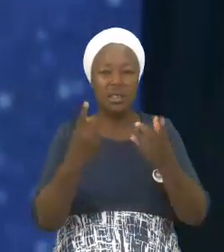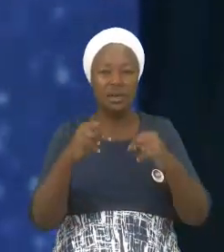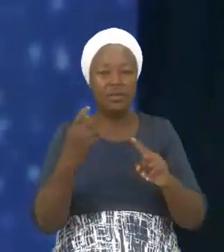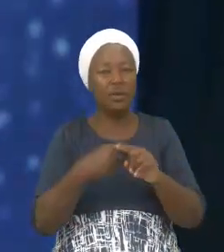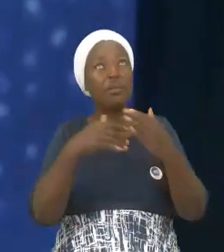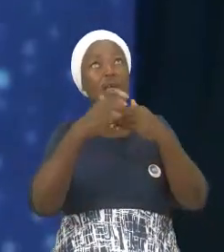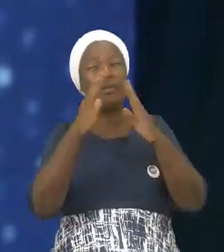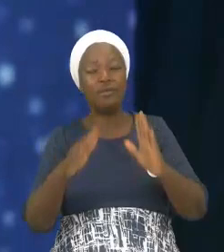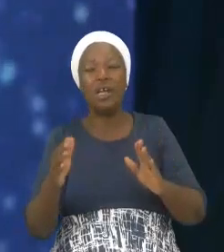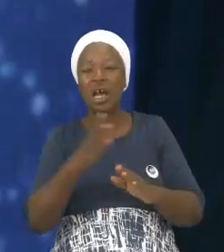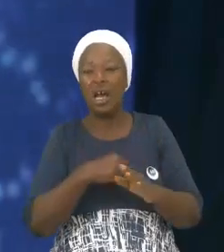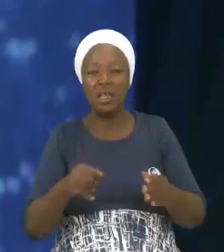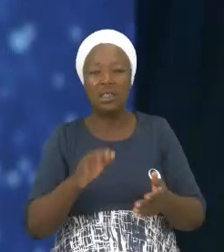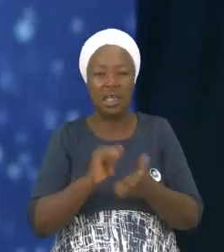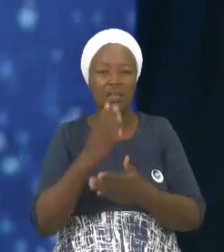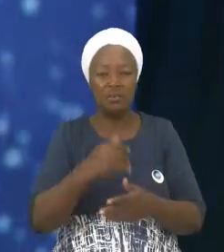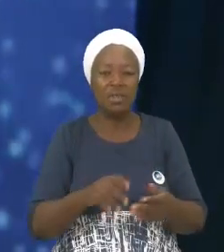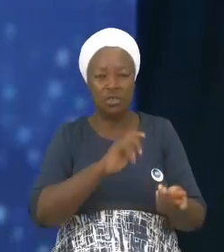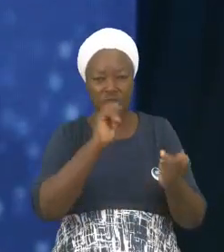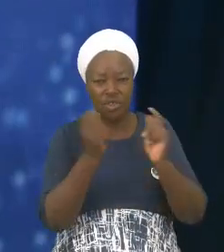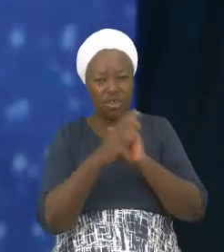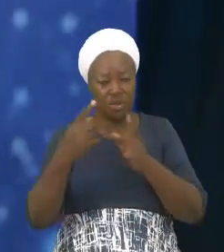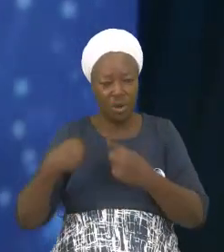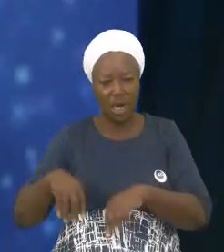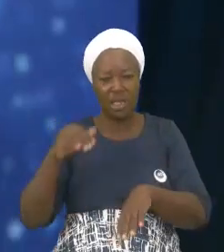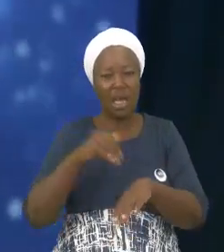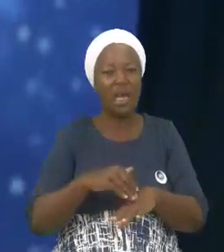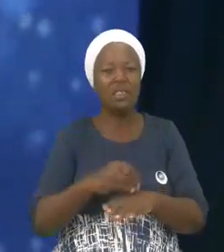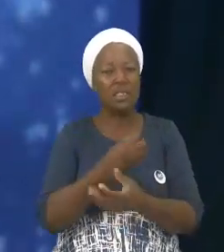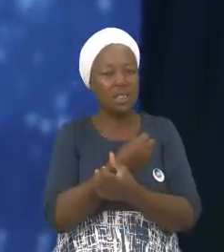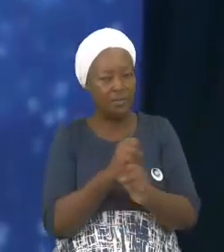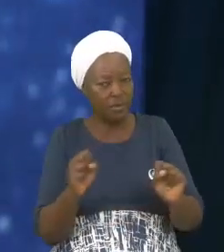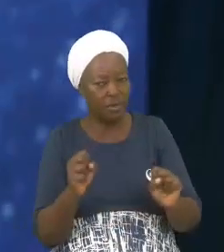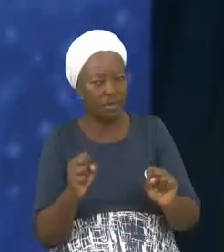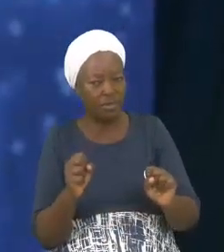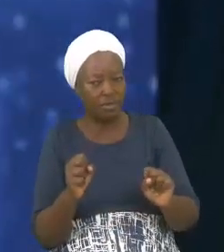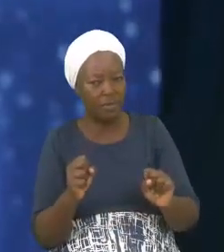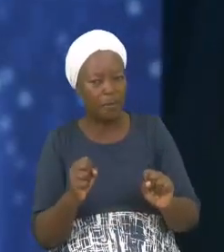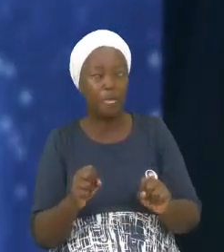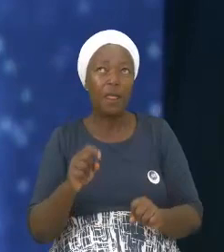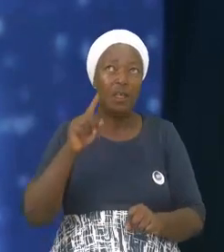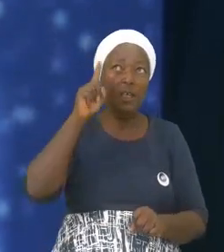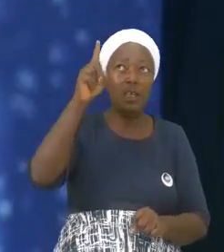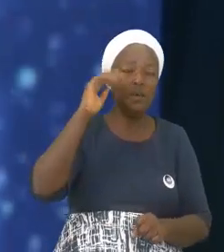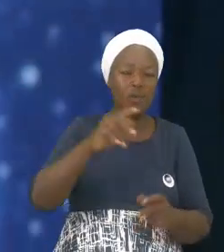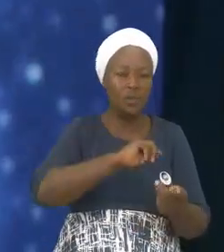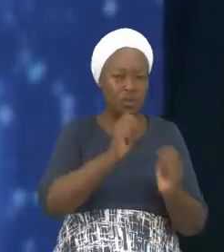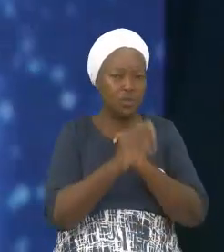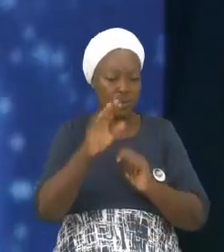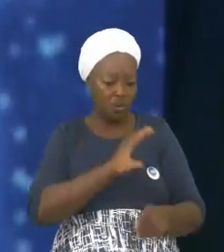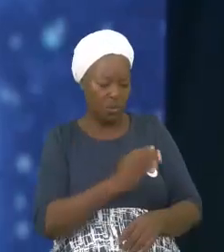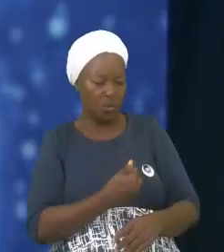it'll change your heart as salvation. It'll turn your soul around. That's